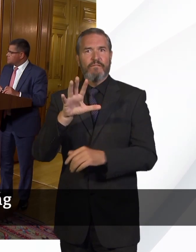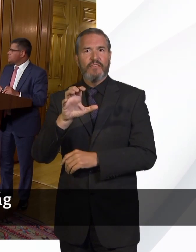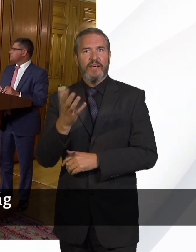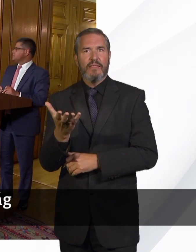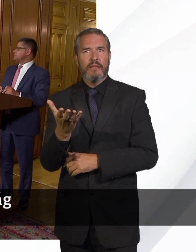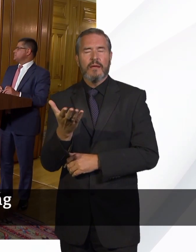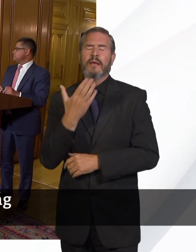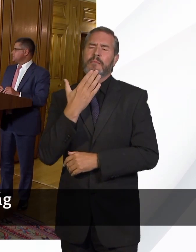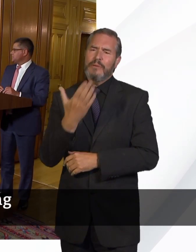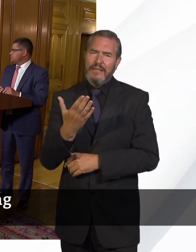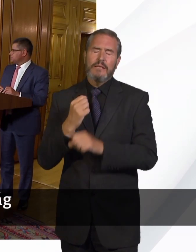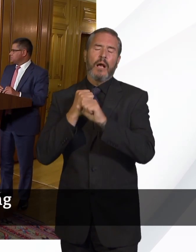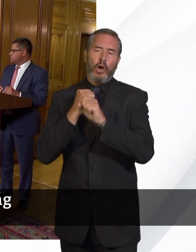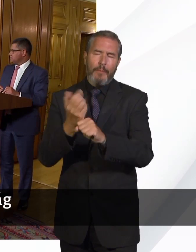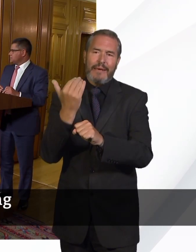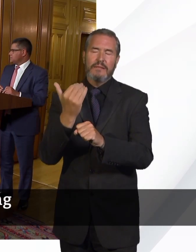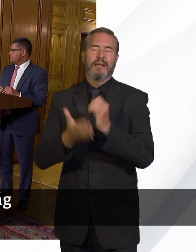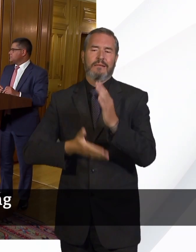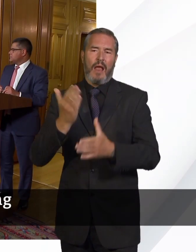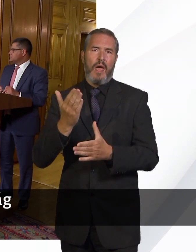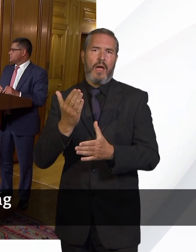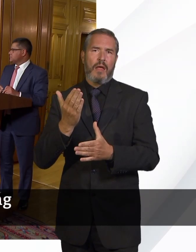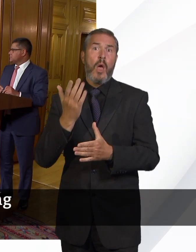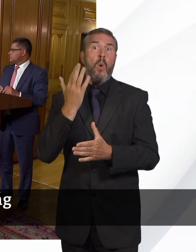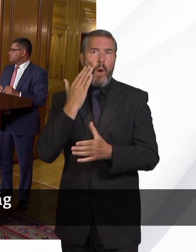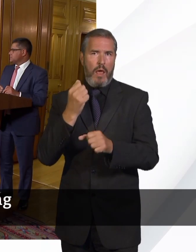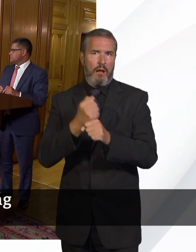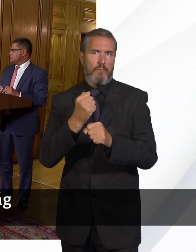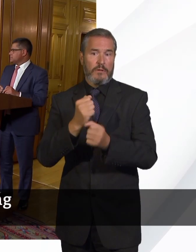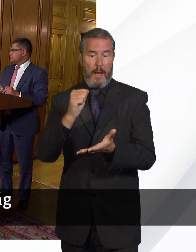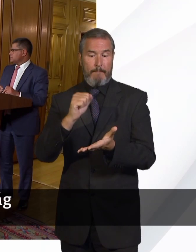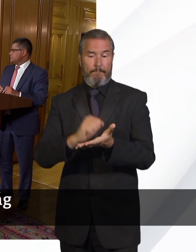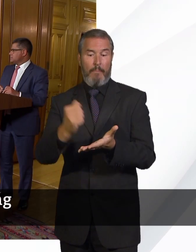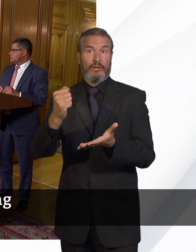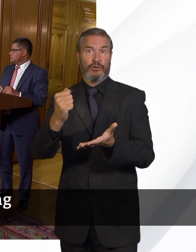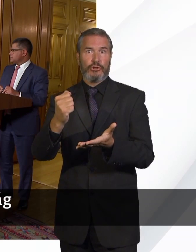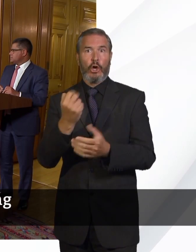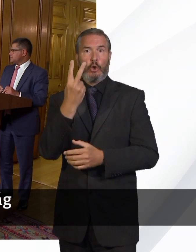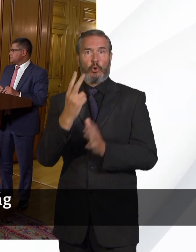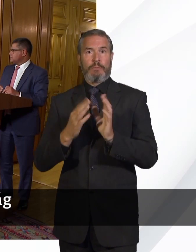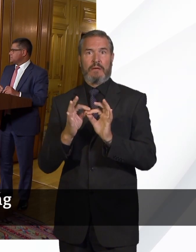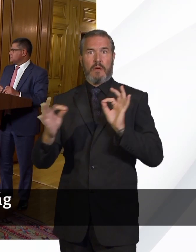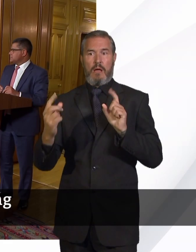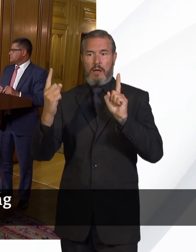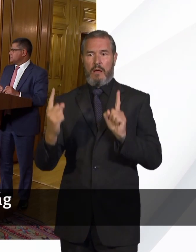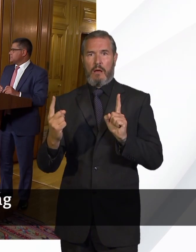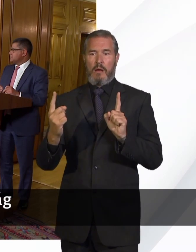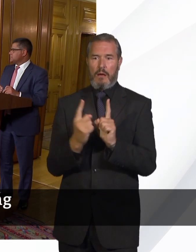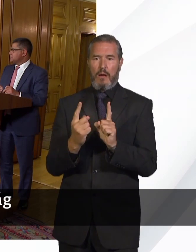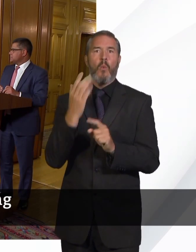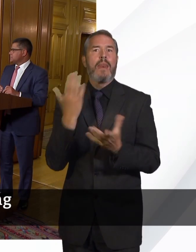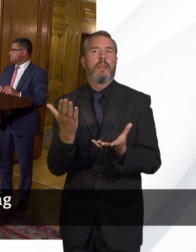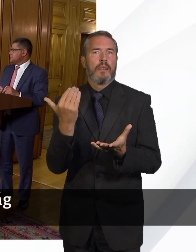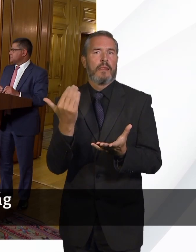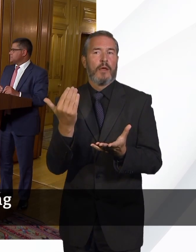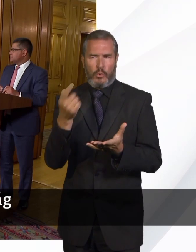commit to us and give us another deadline? When will the government publish its review of the 2 metre social distancing rule? You've also promised